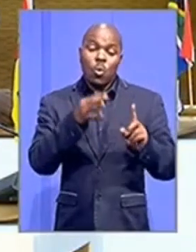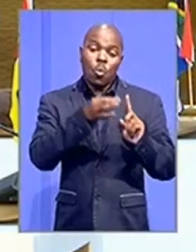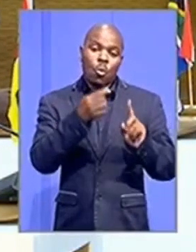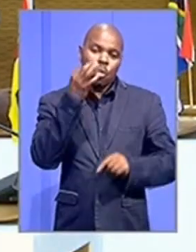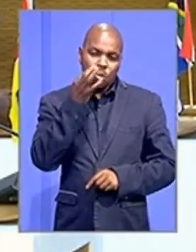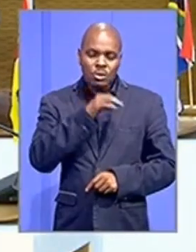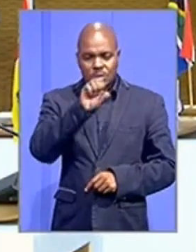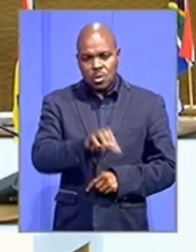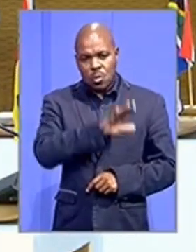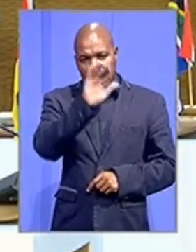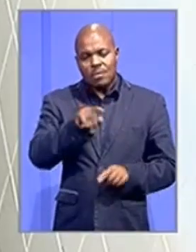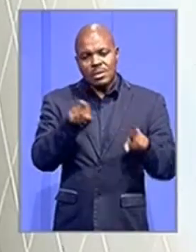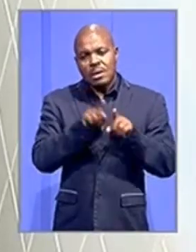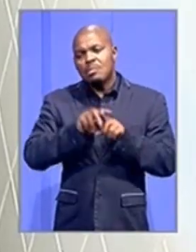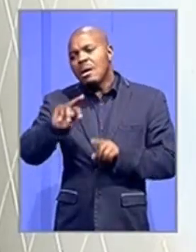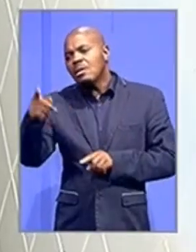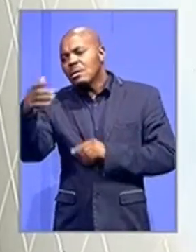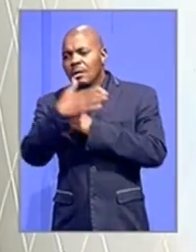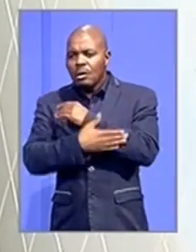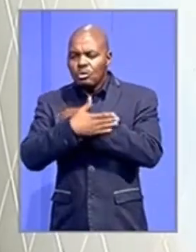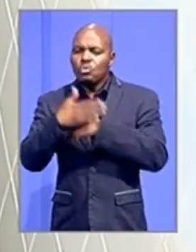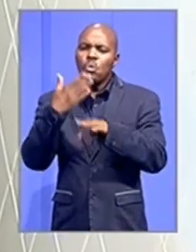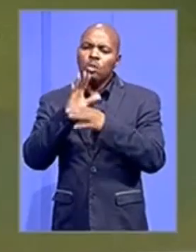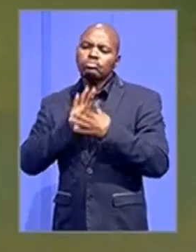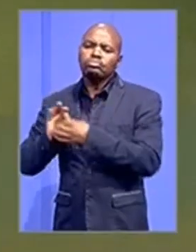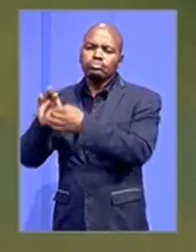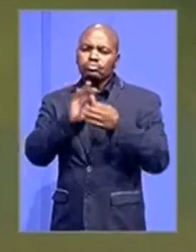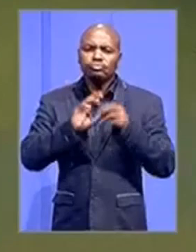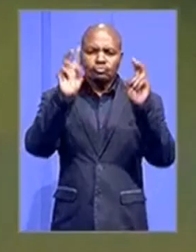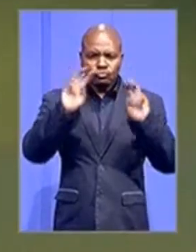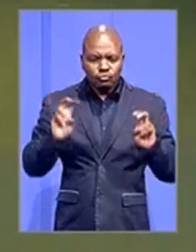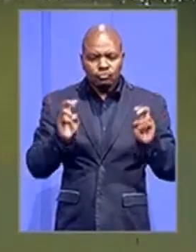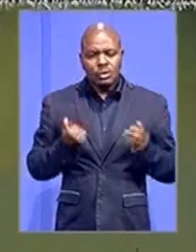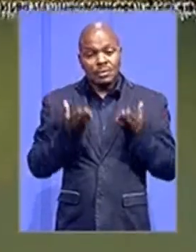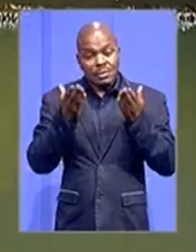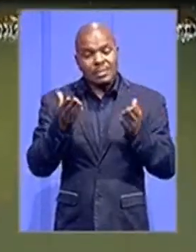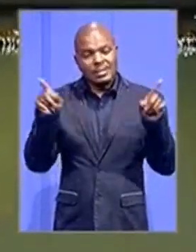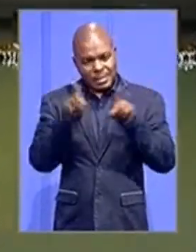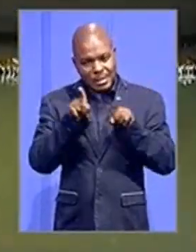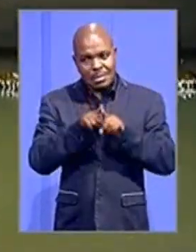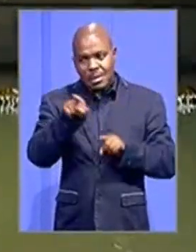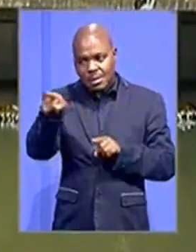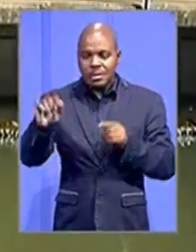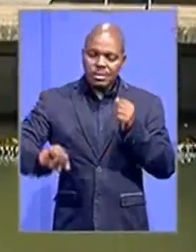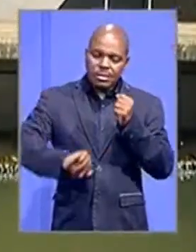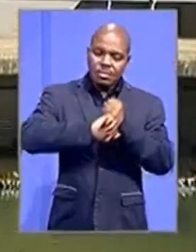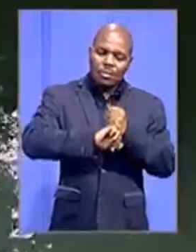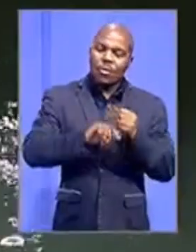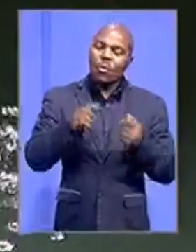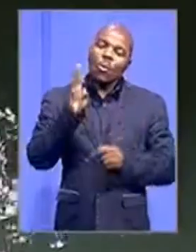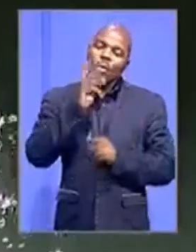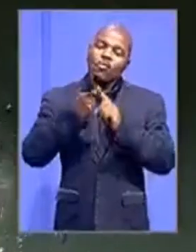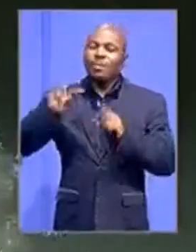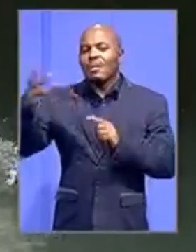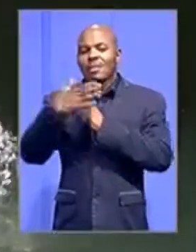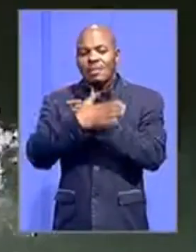Borwa e ngwathelana tlhogo ya tšie le dinaga baagišane kudu ka bong ya motlhagase naga le yone e golega ka thego ya kabo ya metsi go tswa dinageng